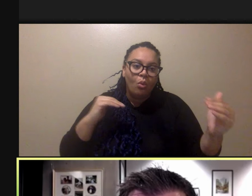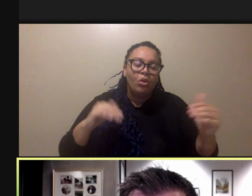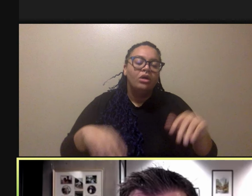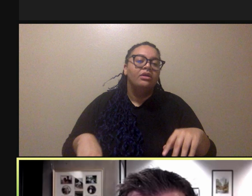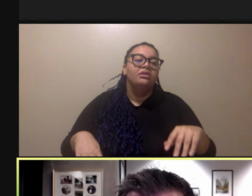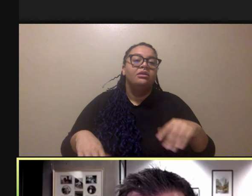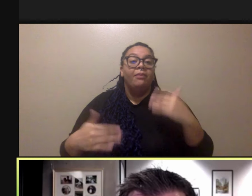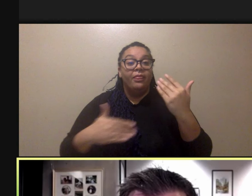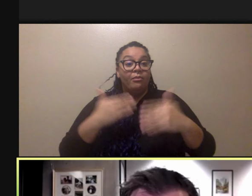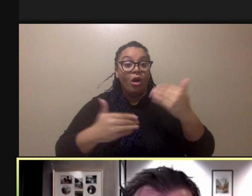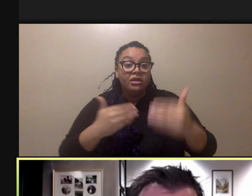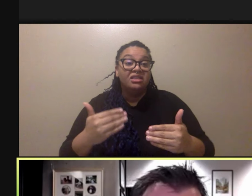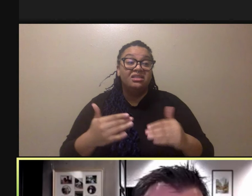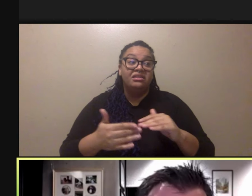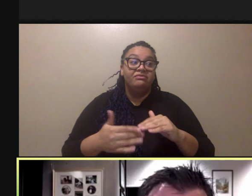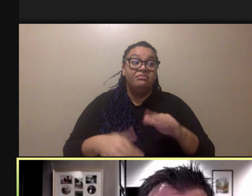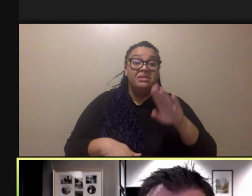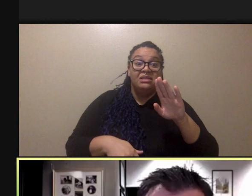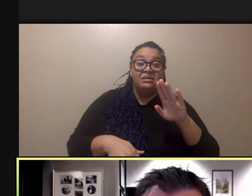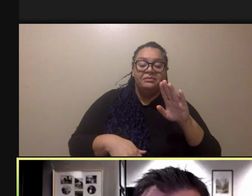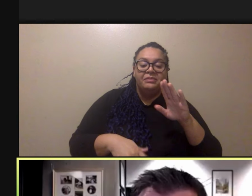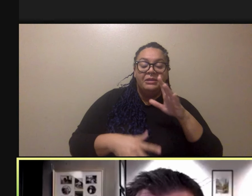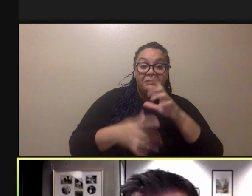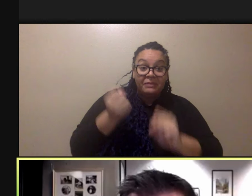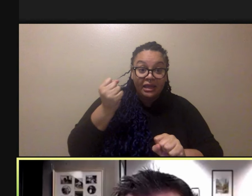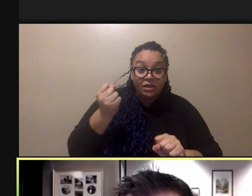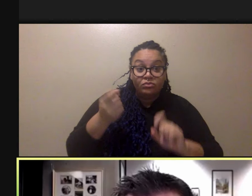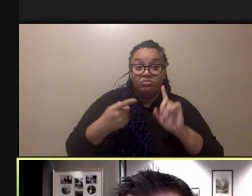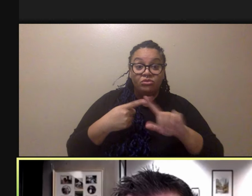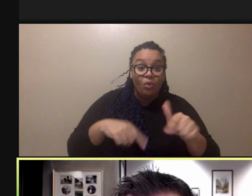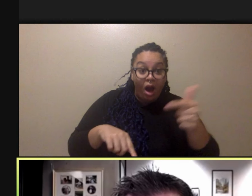process of being brutal towards others, and they had just gotten through things like the